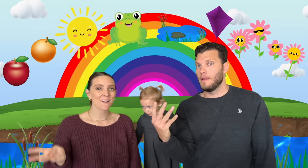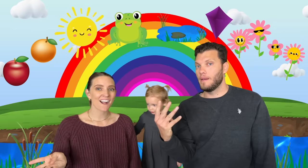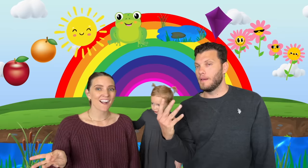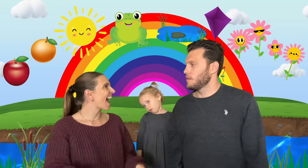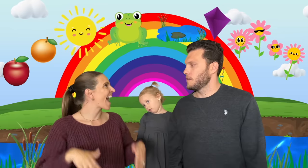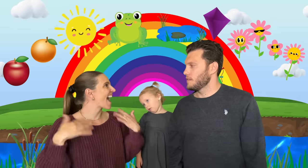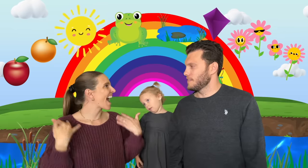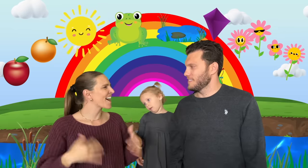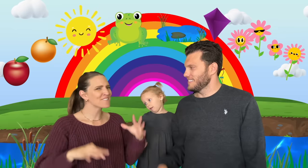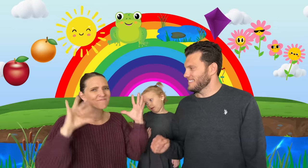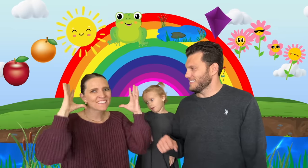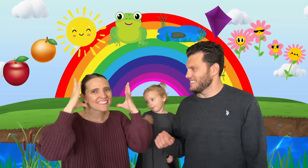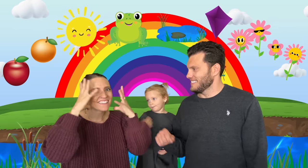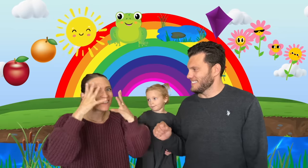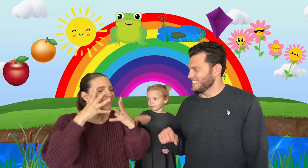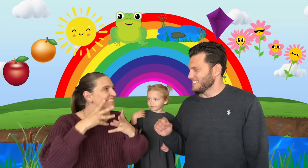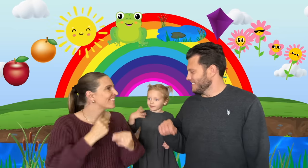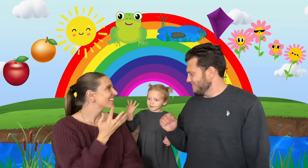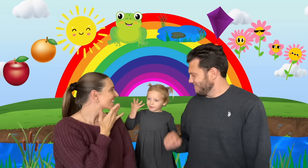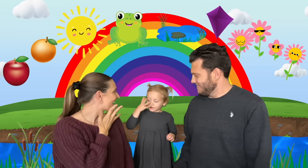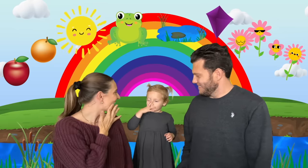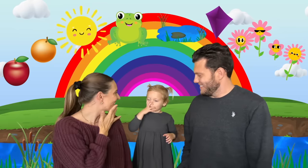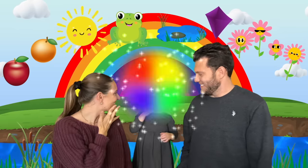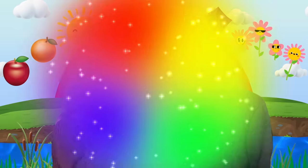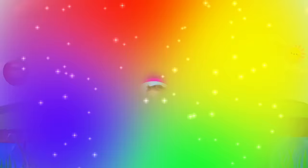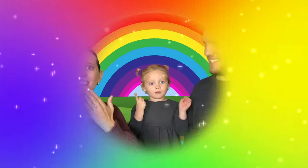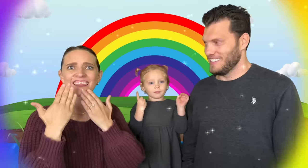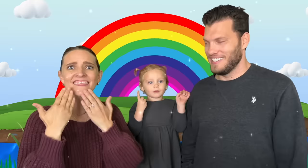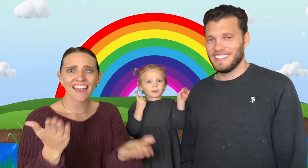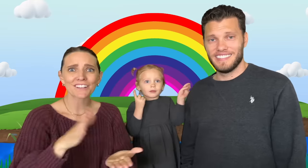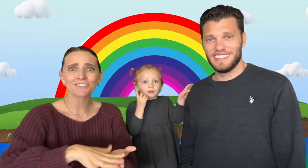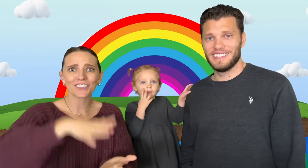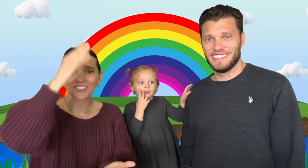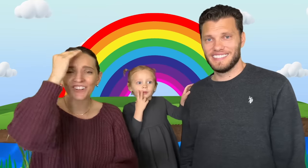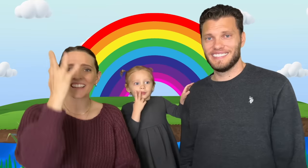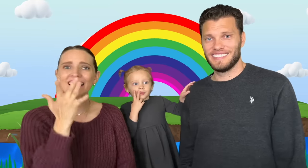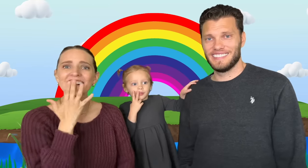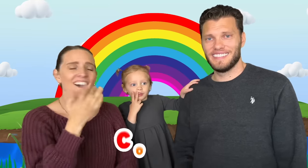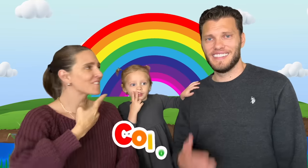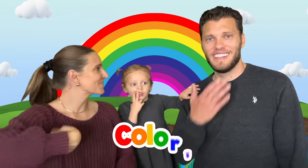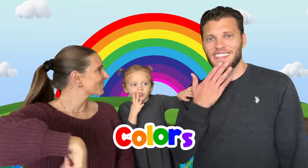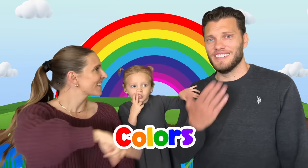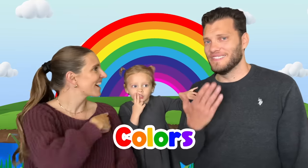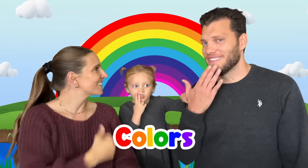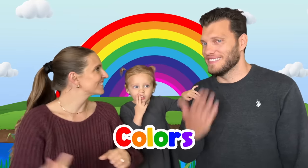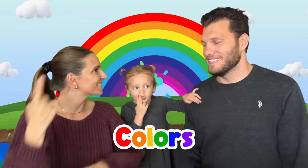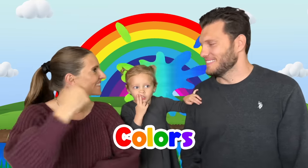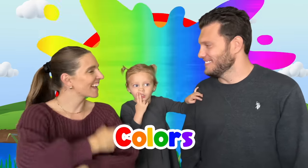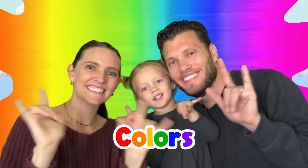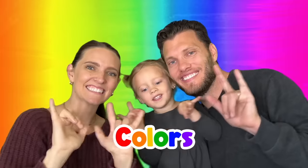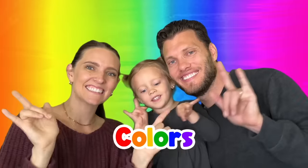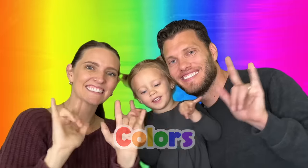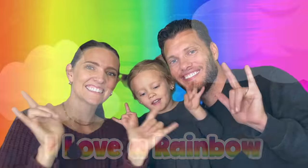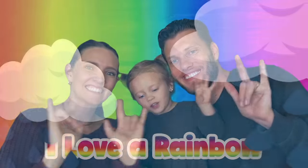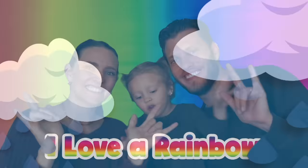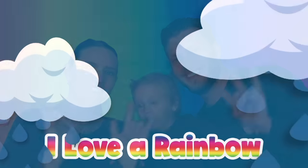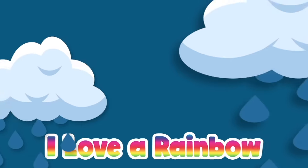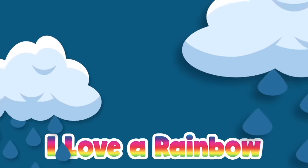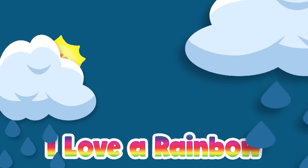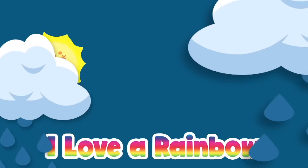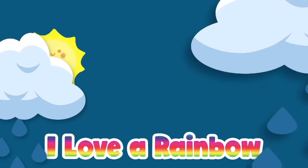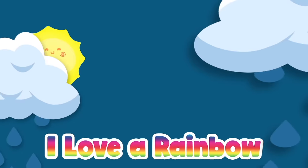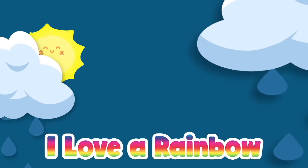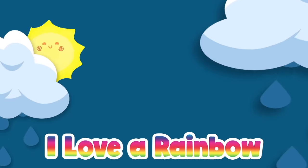Rainbow. Wow, beautiful colors. Thank you for learning colors with us today.